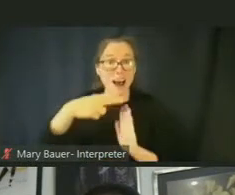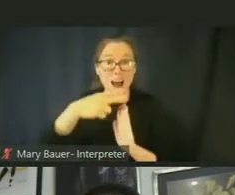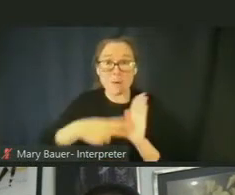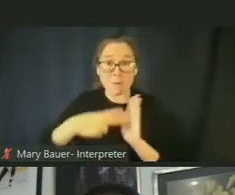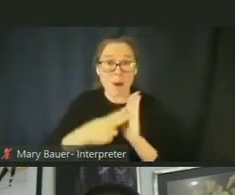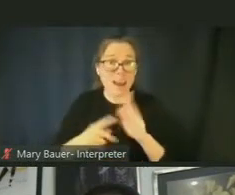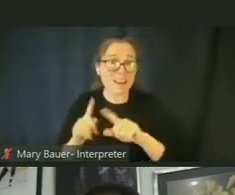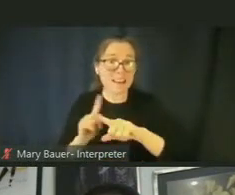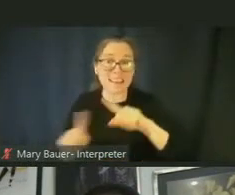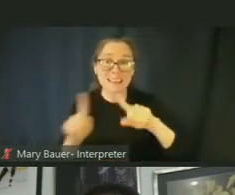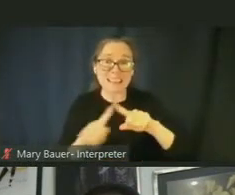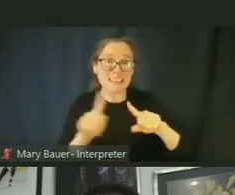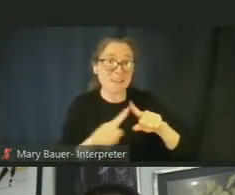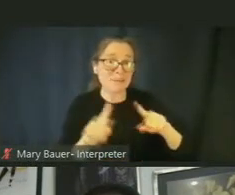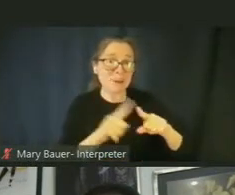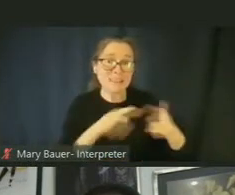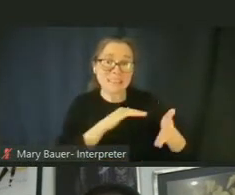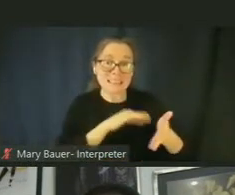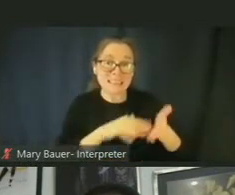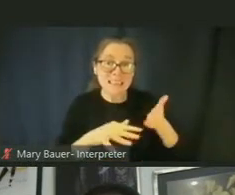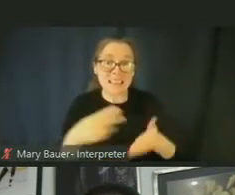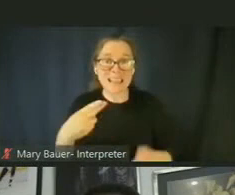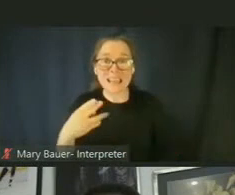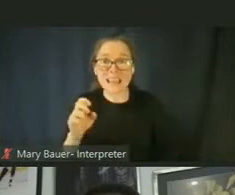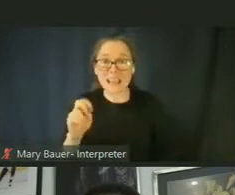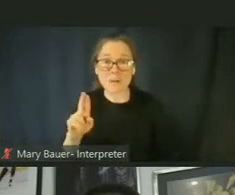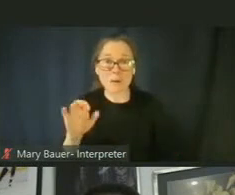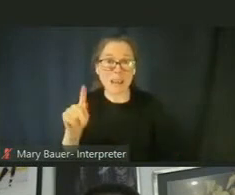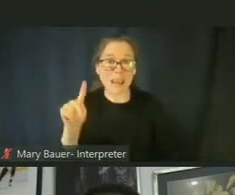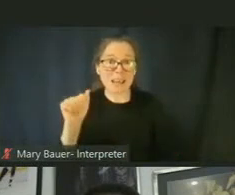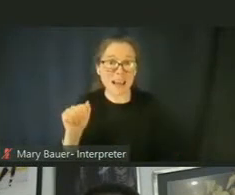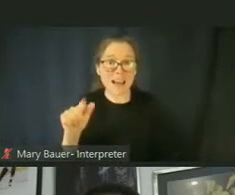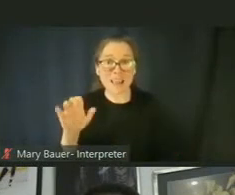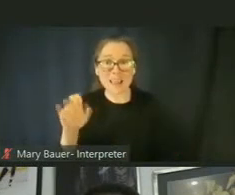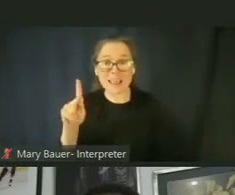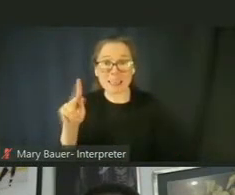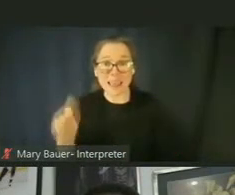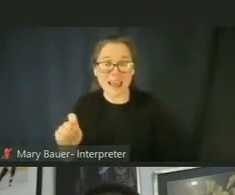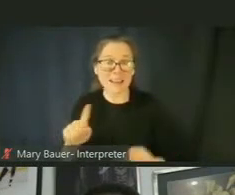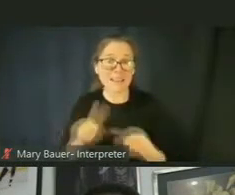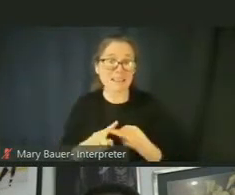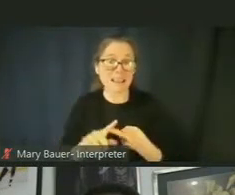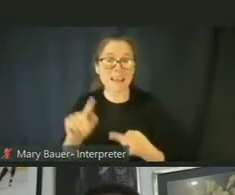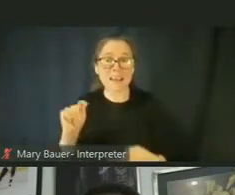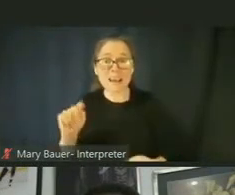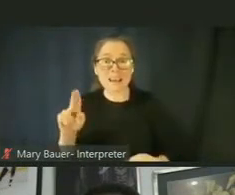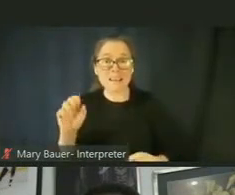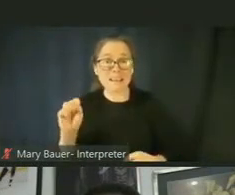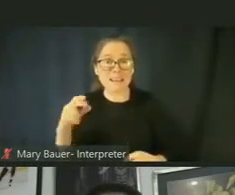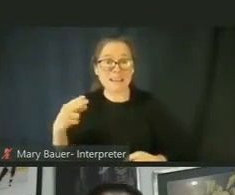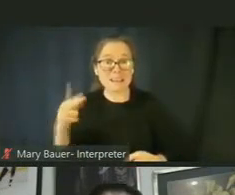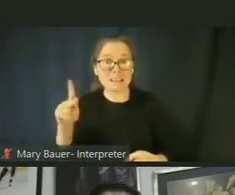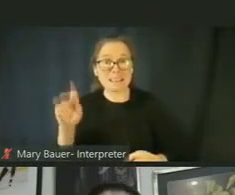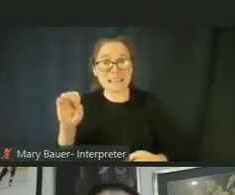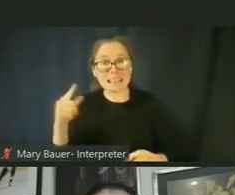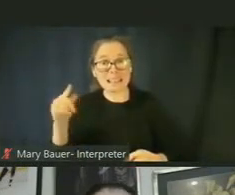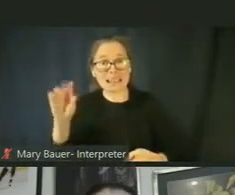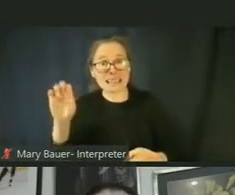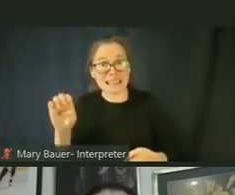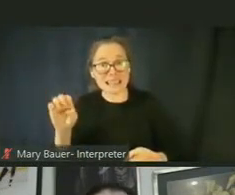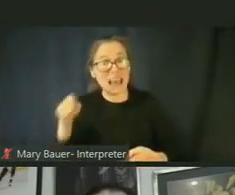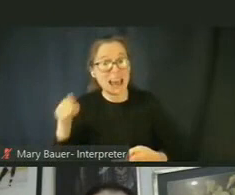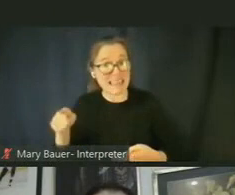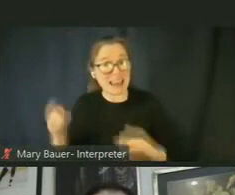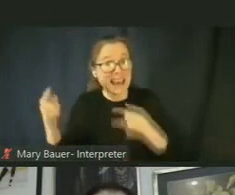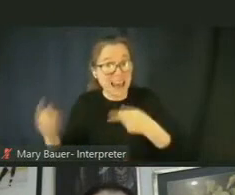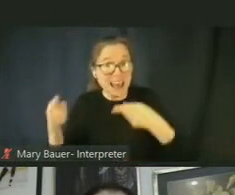read about Henrietta Lacks. I read about the history and actually lived and worked at some of the institutions where that stuff occurred. Today